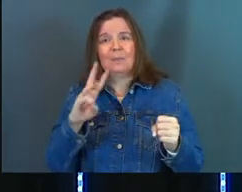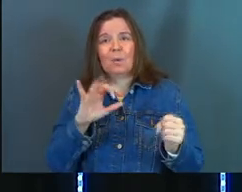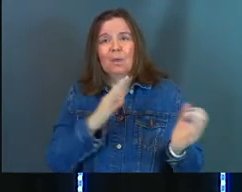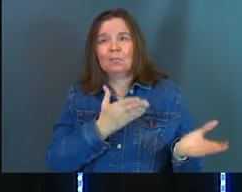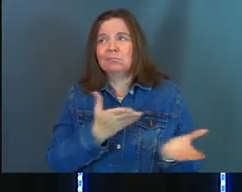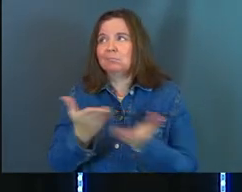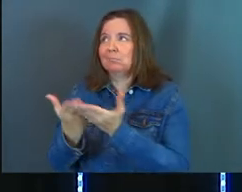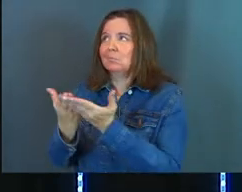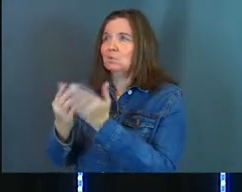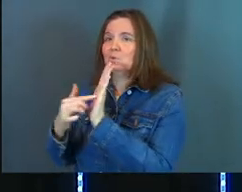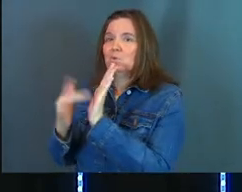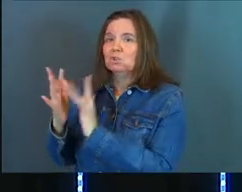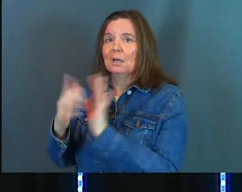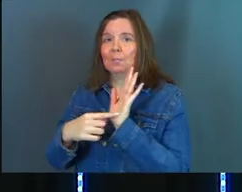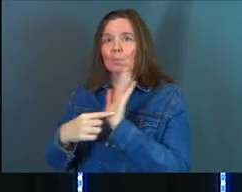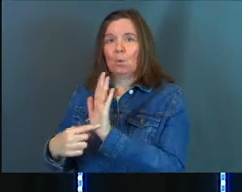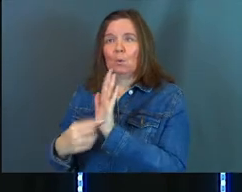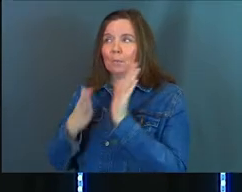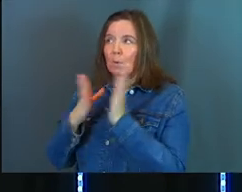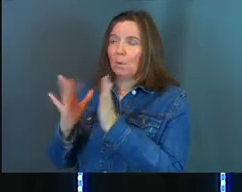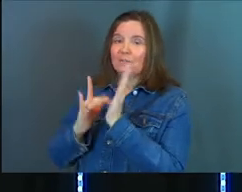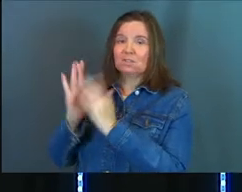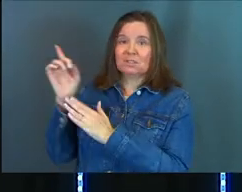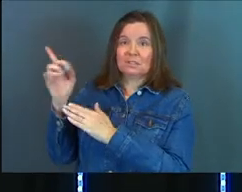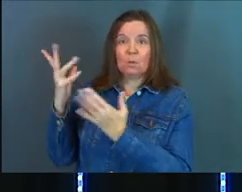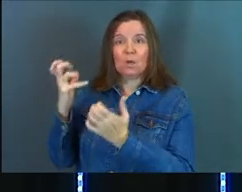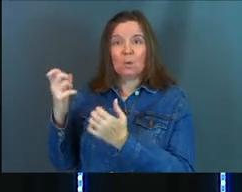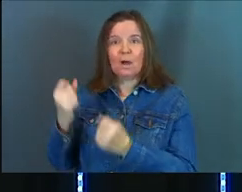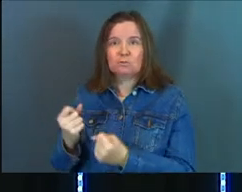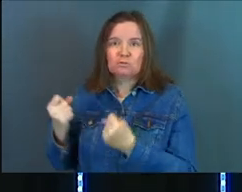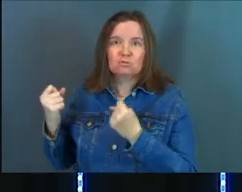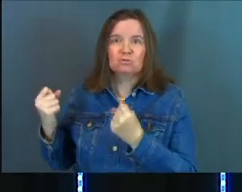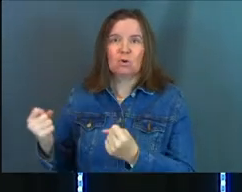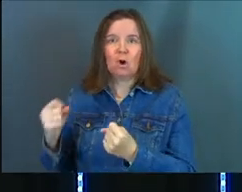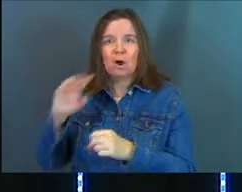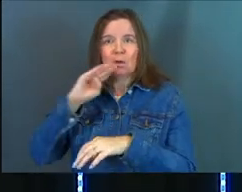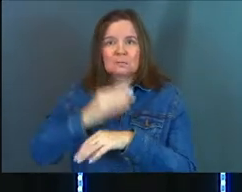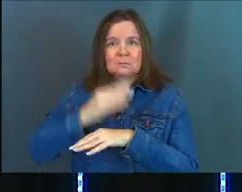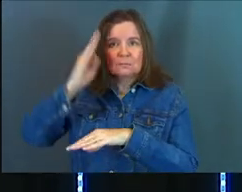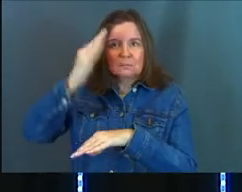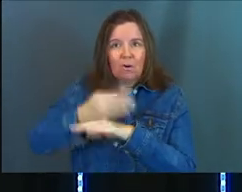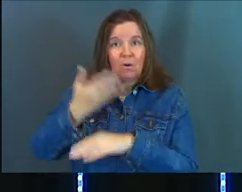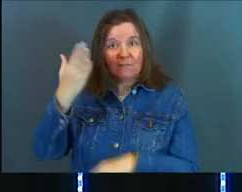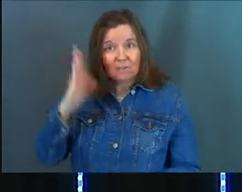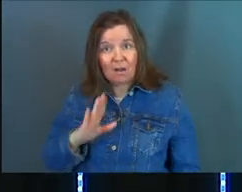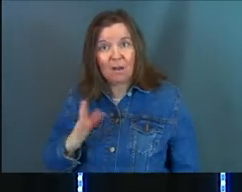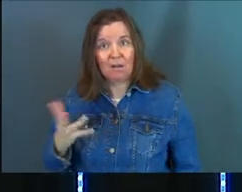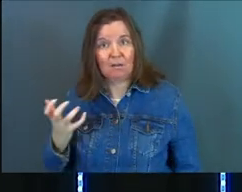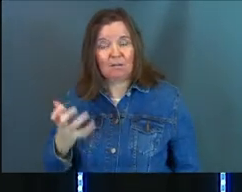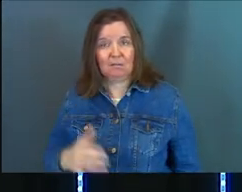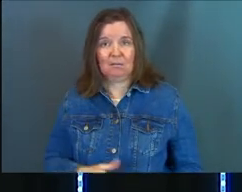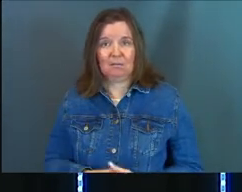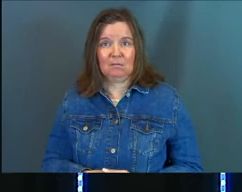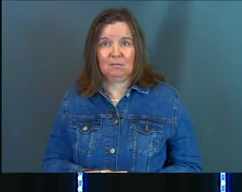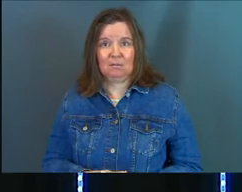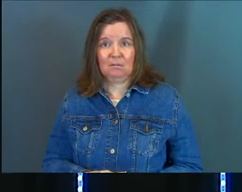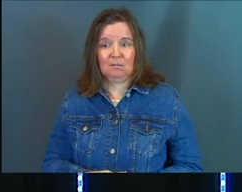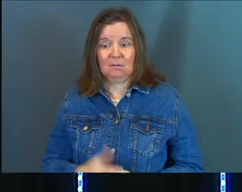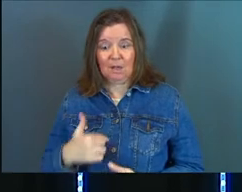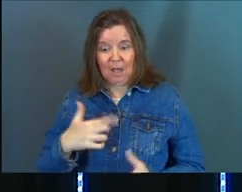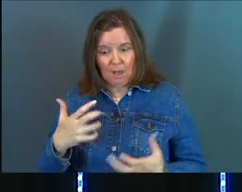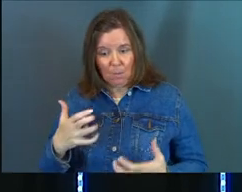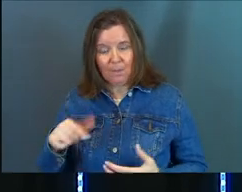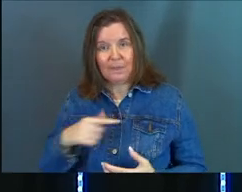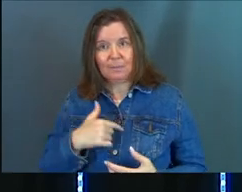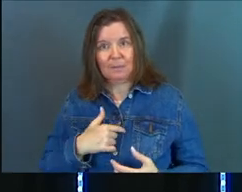Jesus. Point them in the direction of Jesus. But we want strong sons and daughters of God.